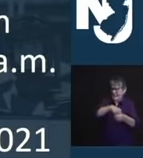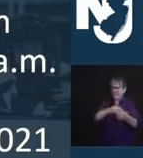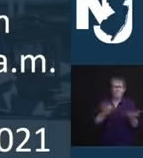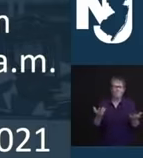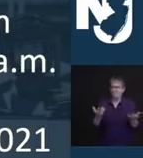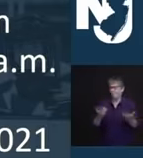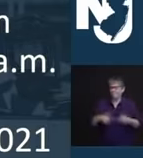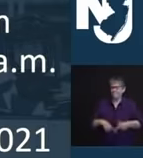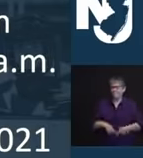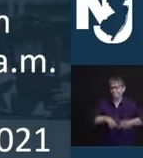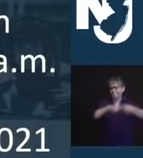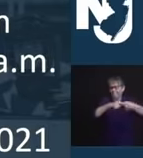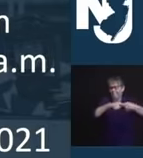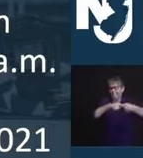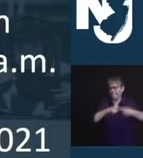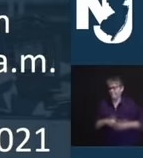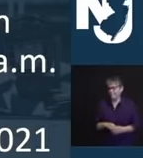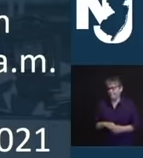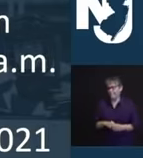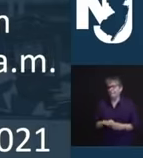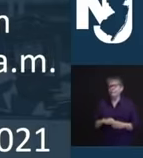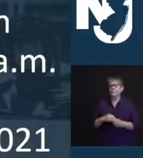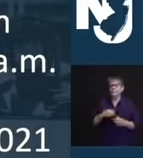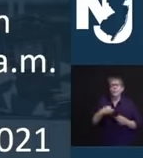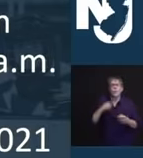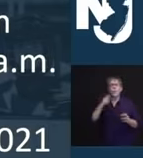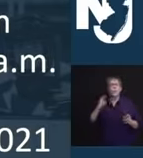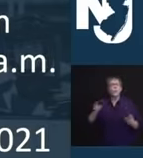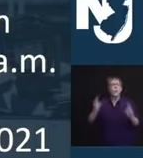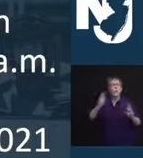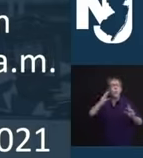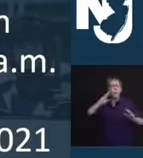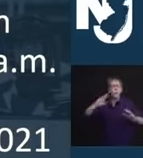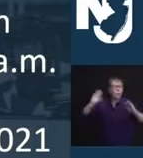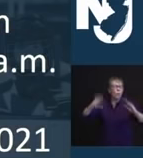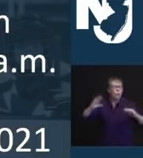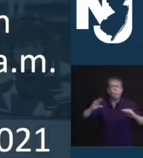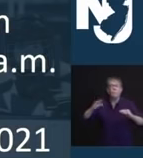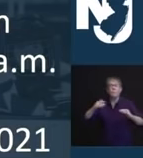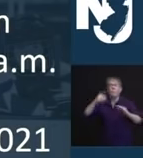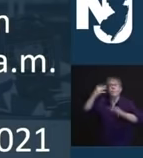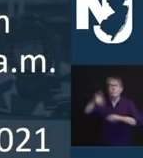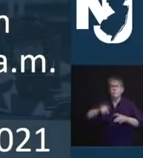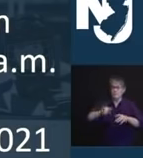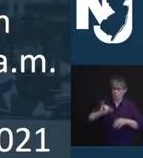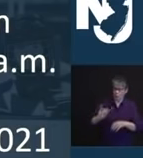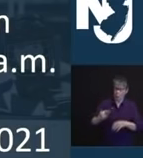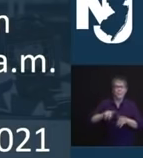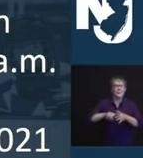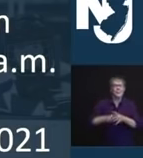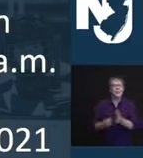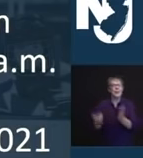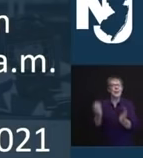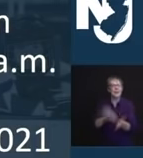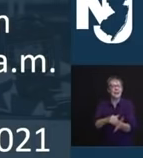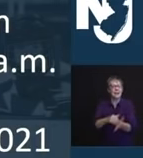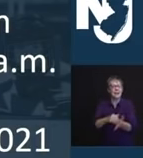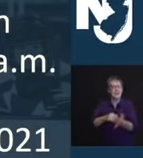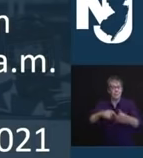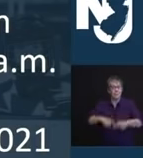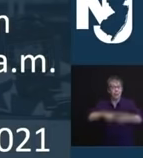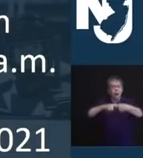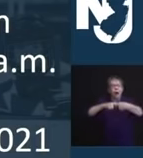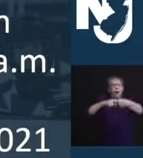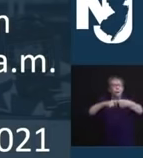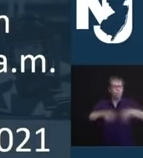in January. I want to see especially that high school senior get to play her or his last season, and I value the importance